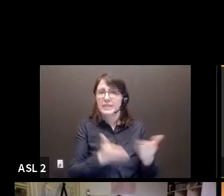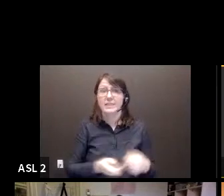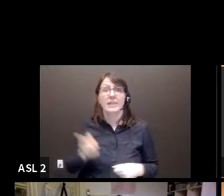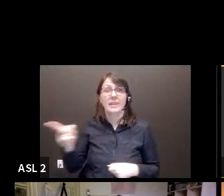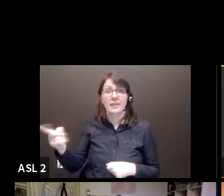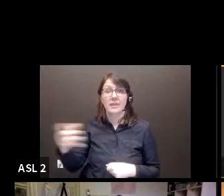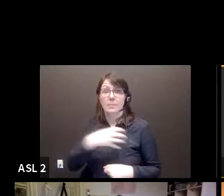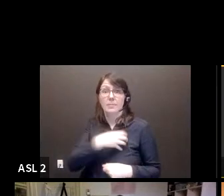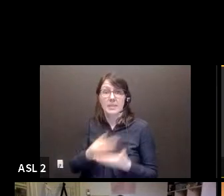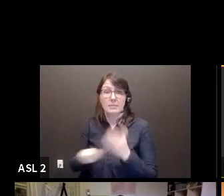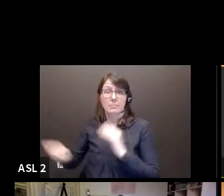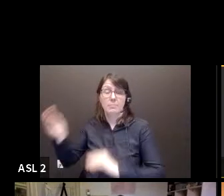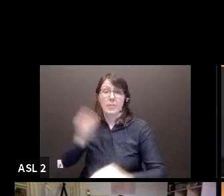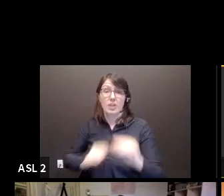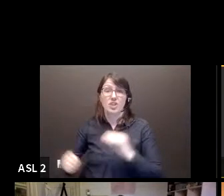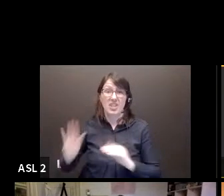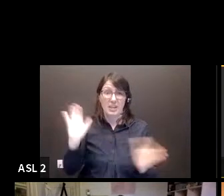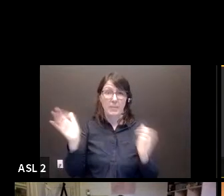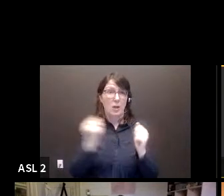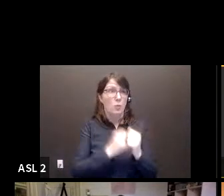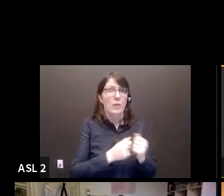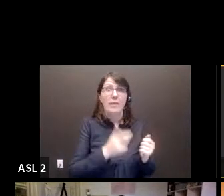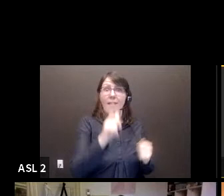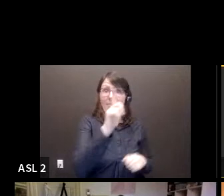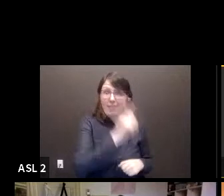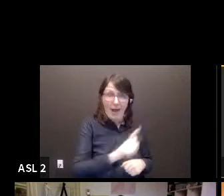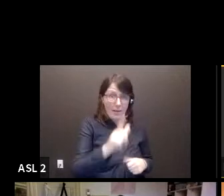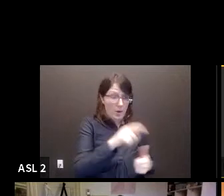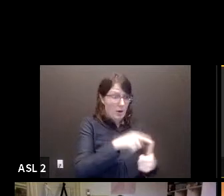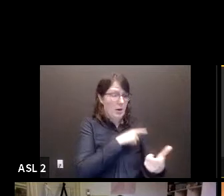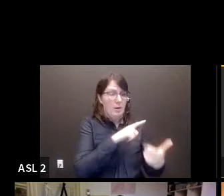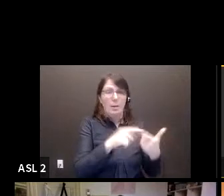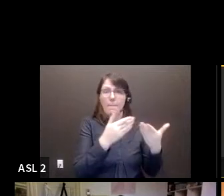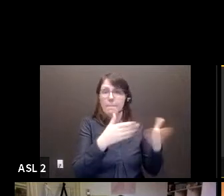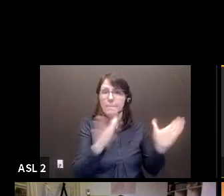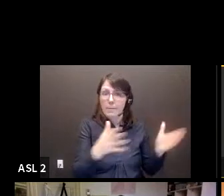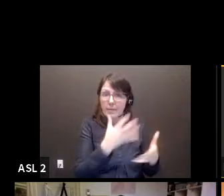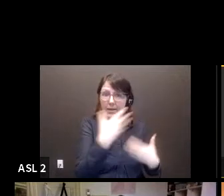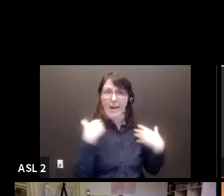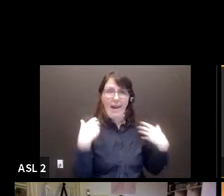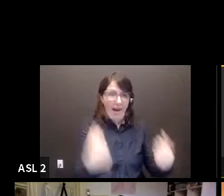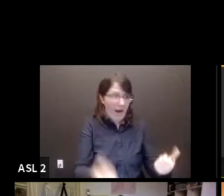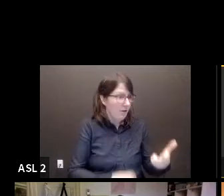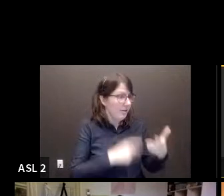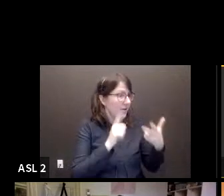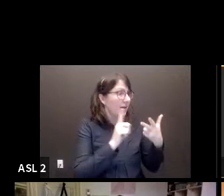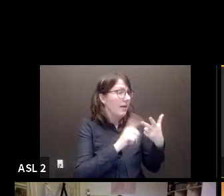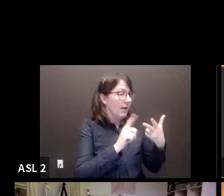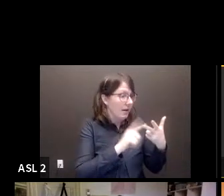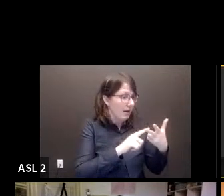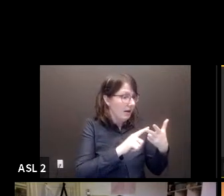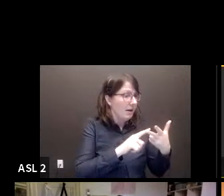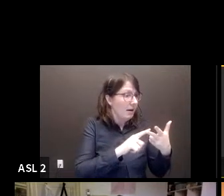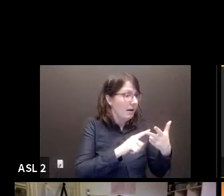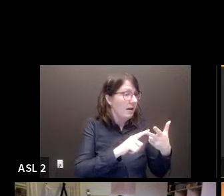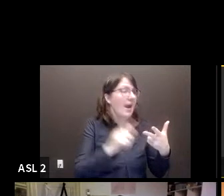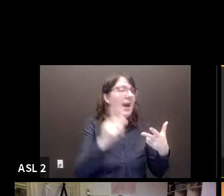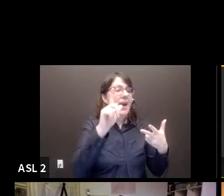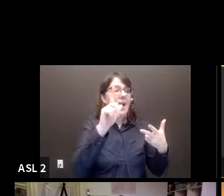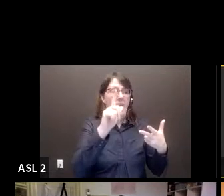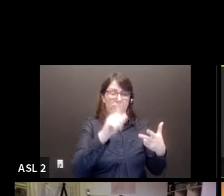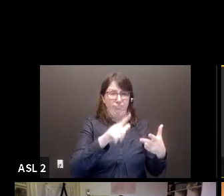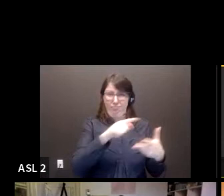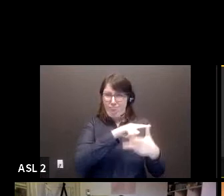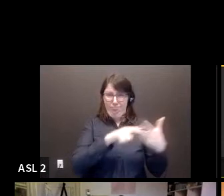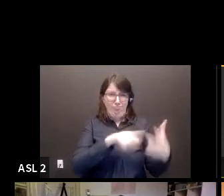transportation budget combined trying to frame the ops as underfunded in any way is insulting to anyone who has looked at the